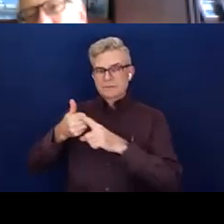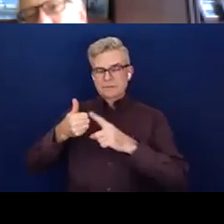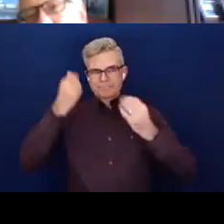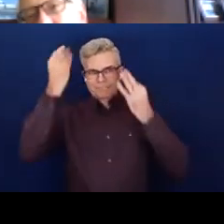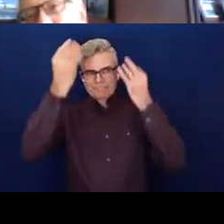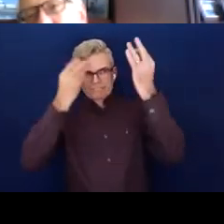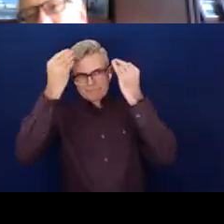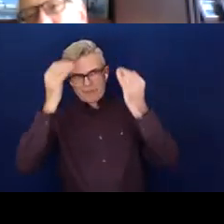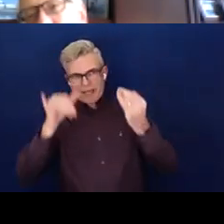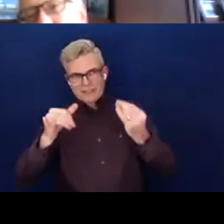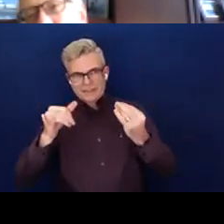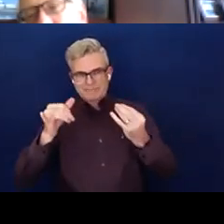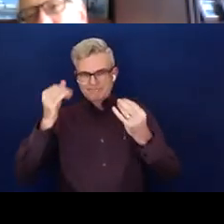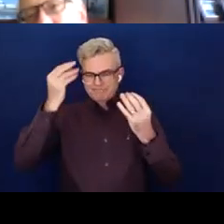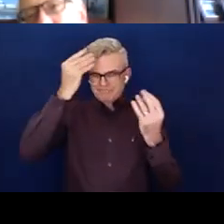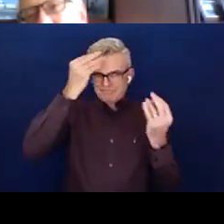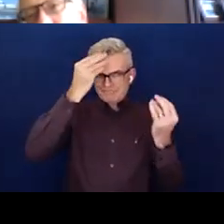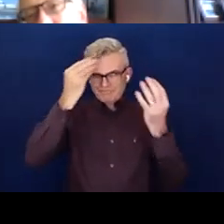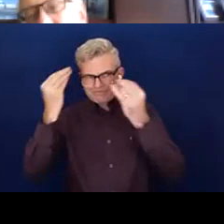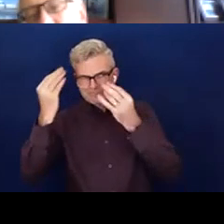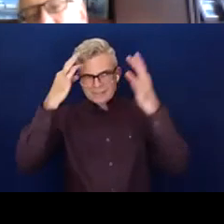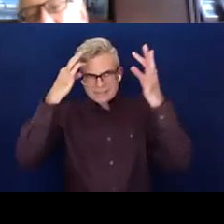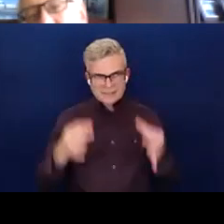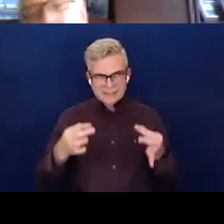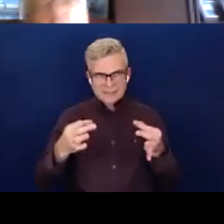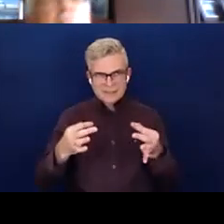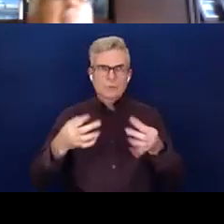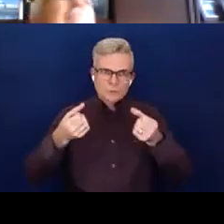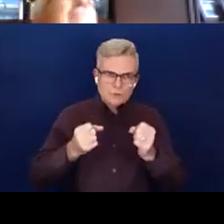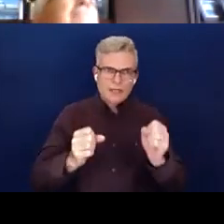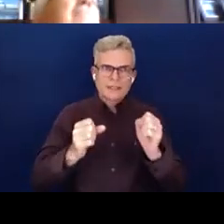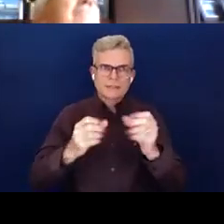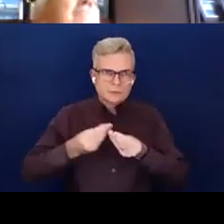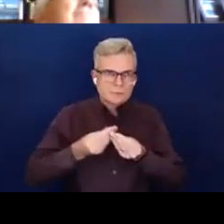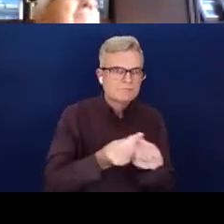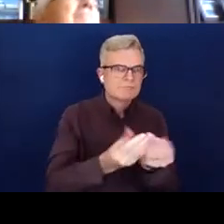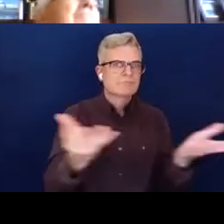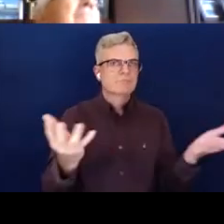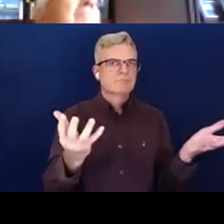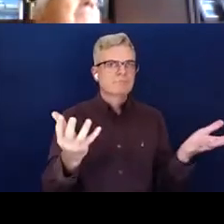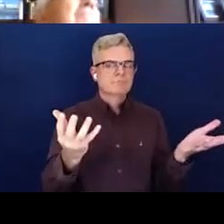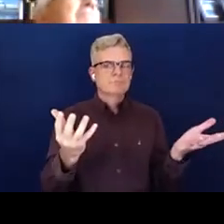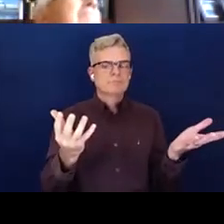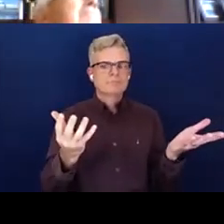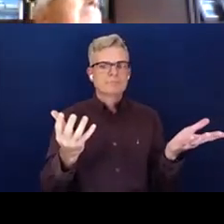its deliberations of trying to get vaccines out to